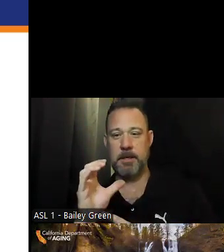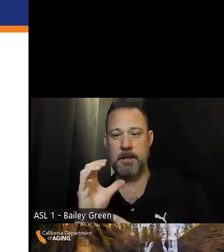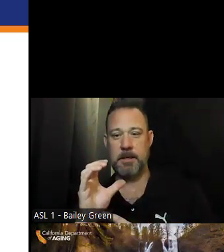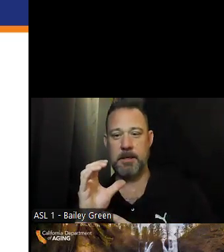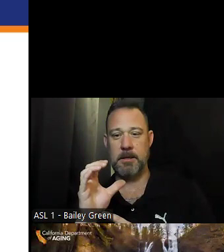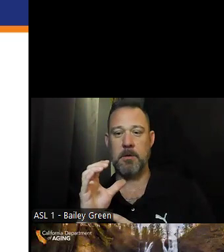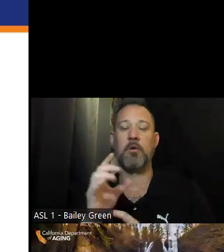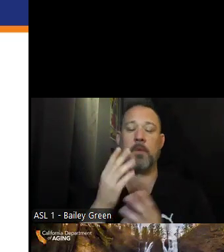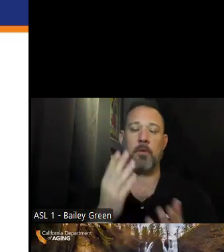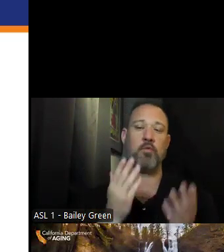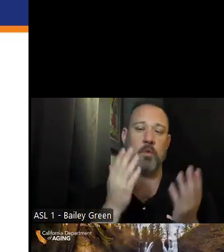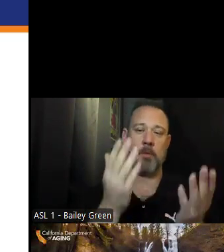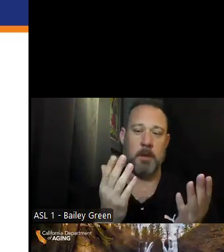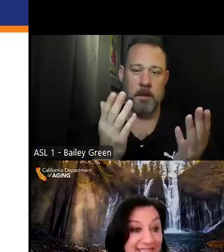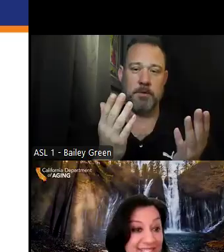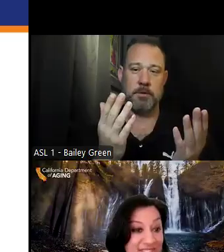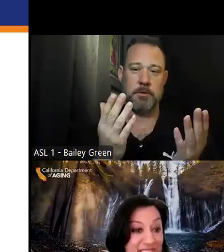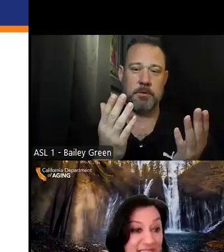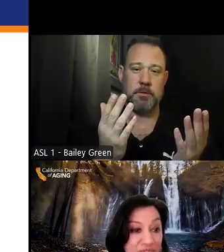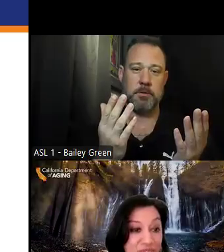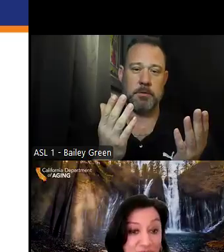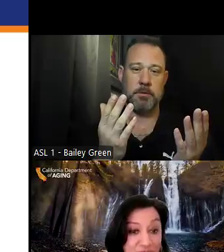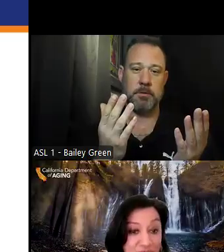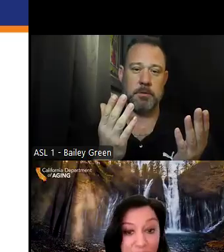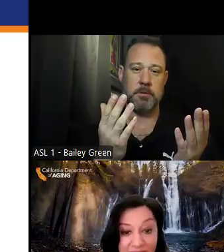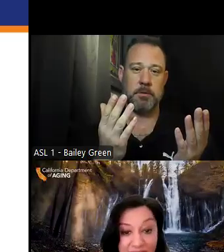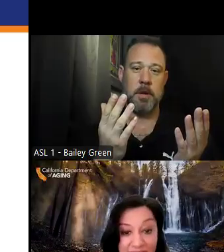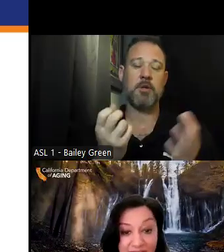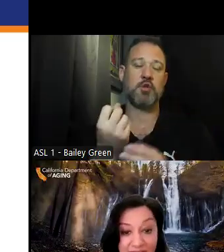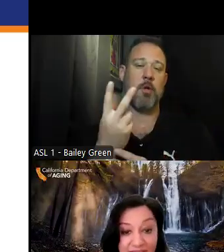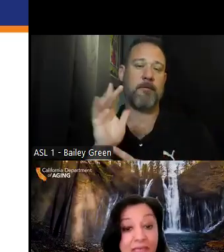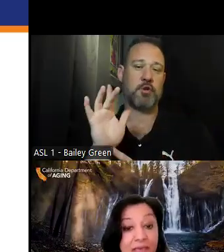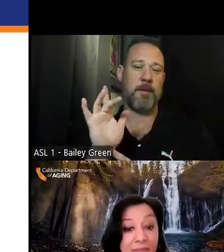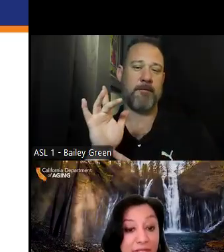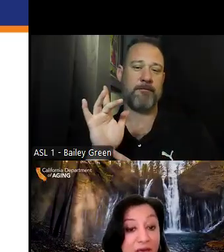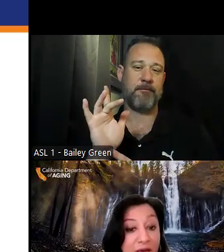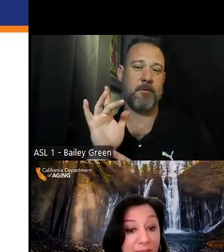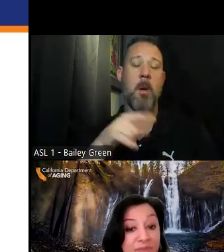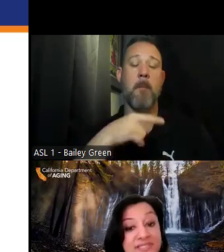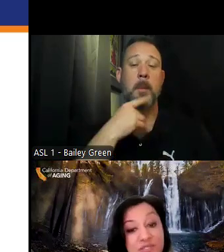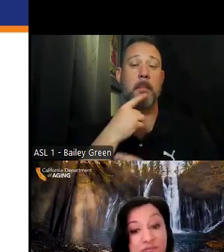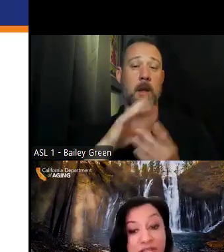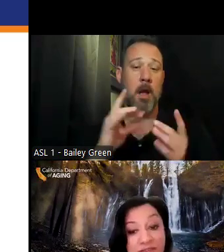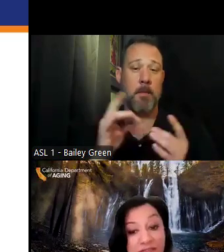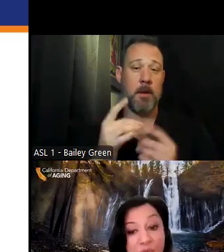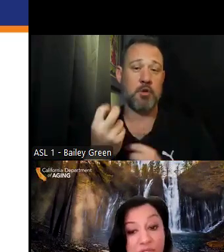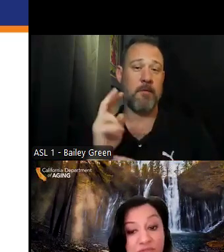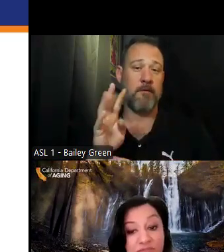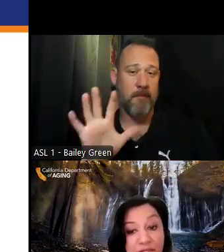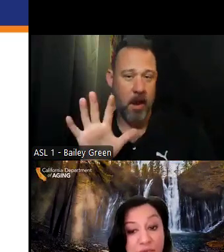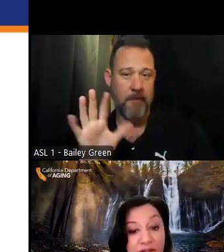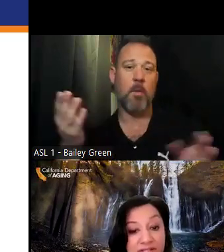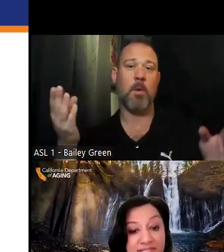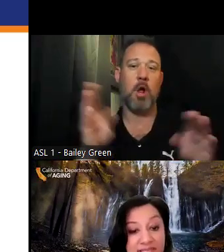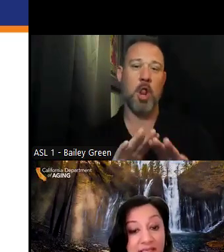recommendations to the California Health and Human Services Agency at 12:25. Public comment opens at 12:45 and we'll close with